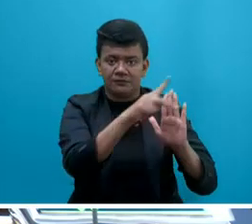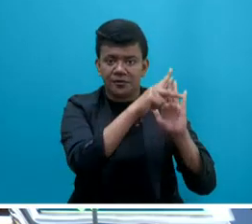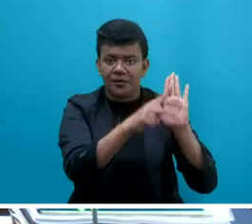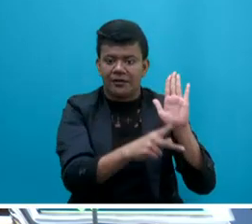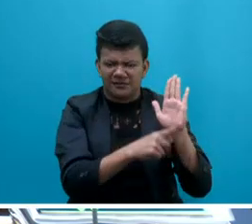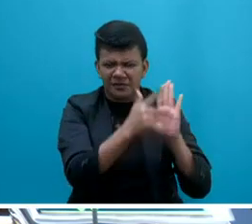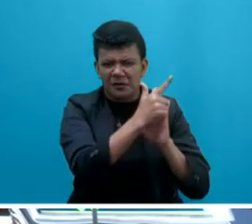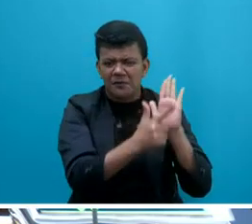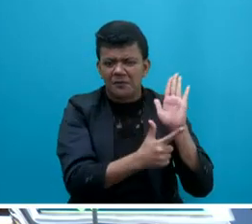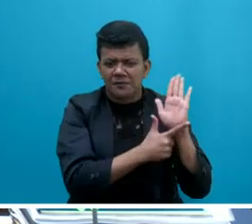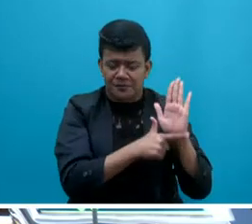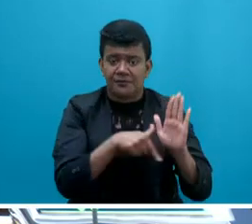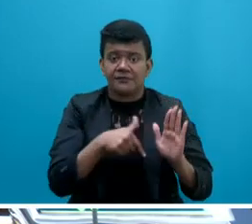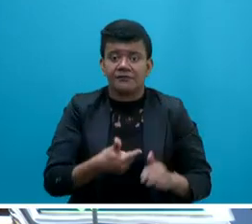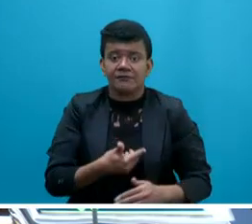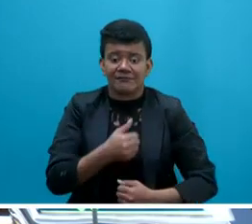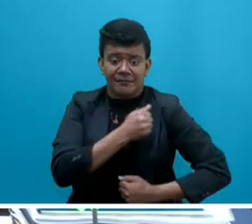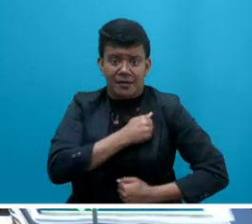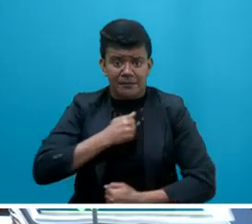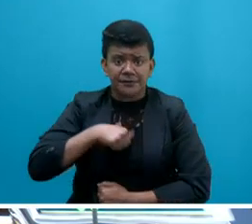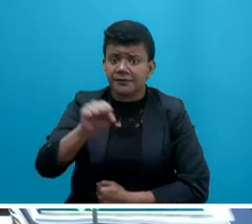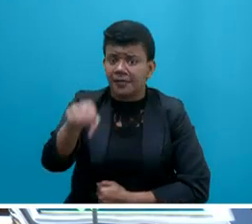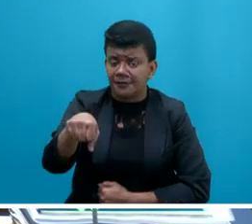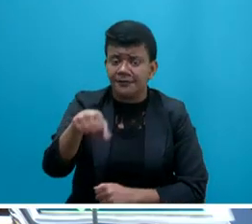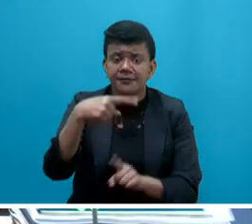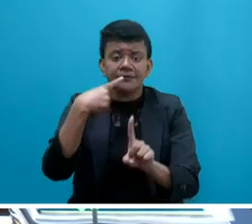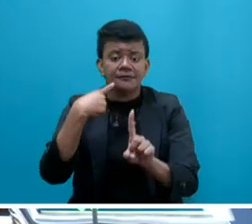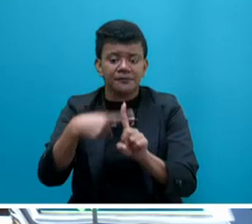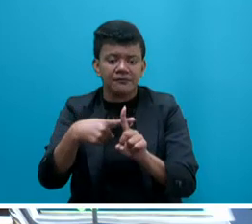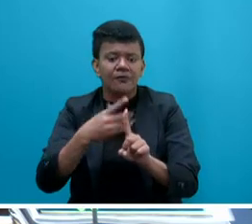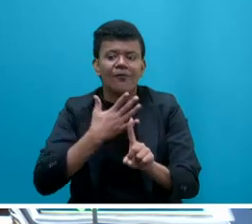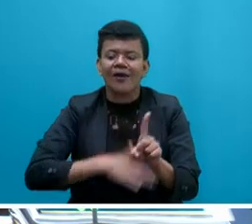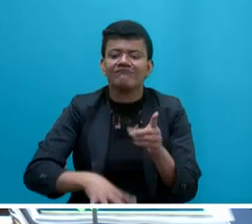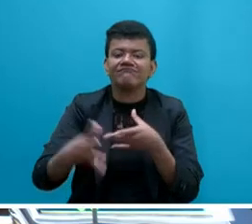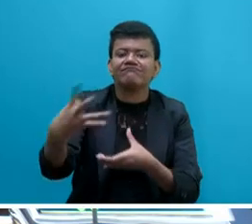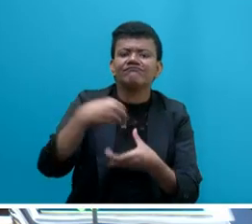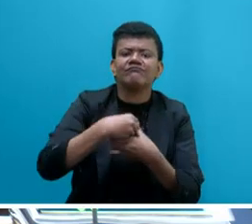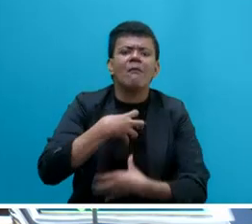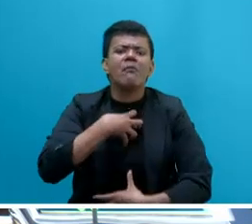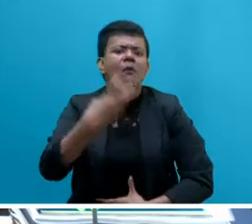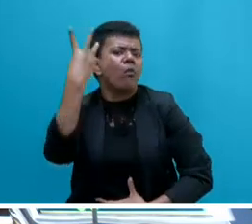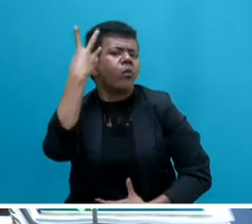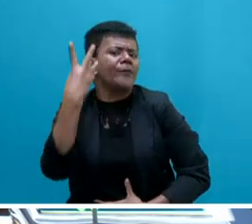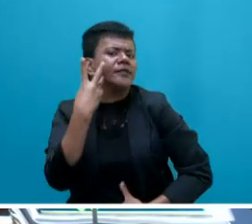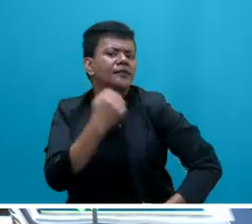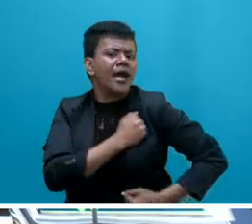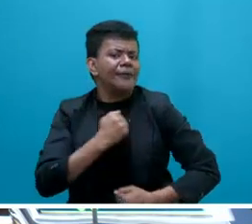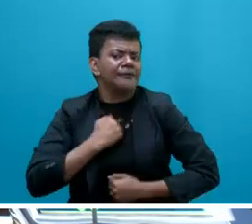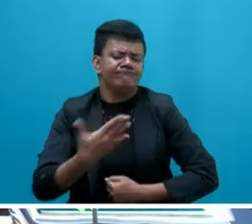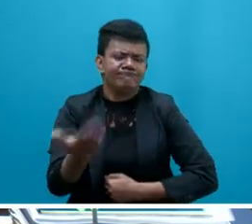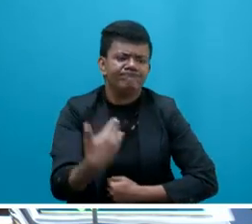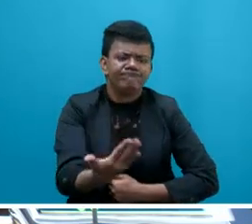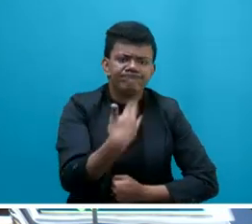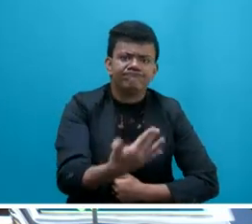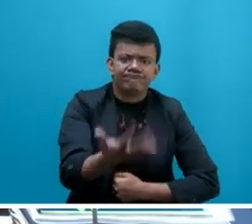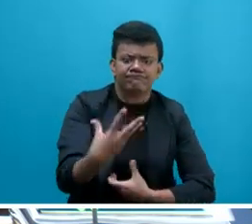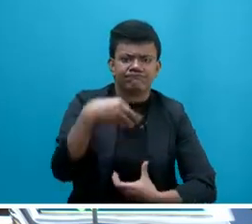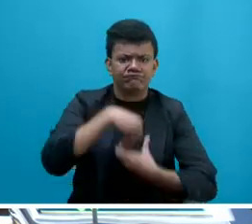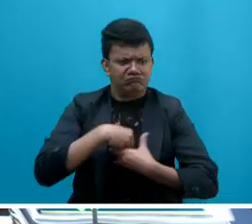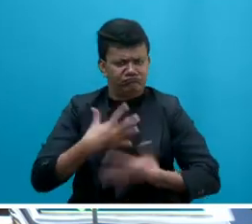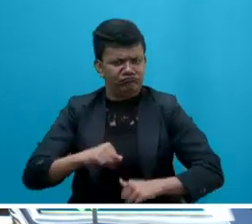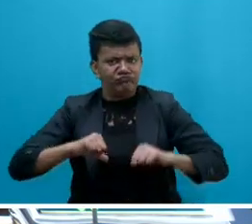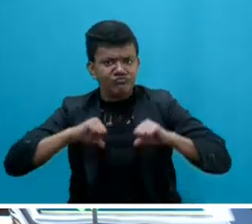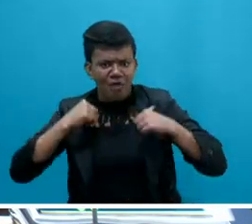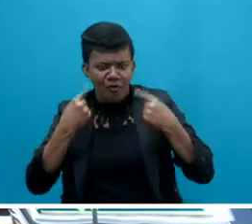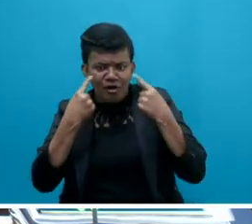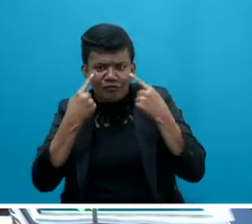peacekeeping is the continued efforts to integrate more women into our forces. I am proud to report that our contribution